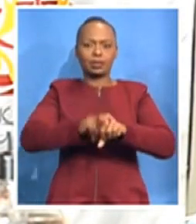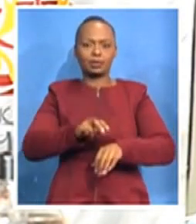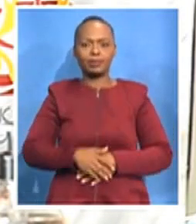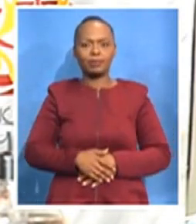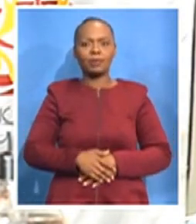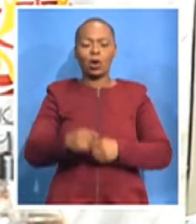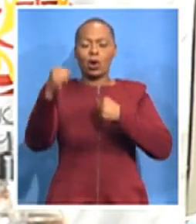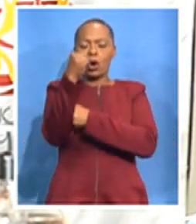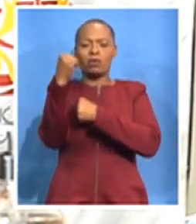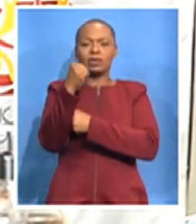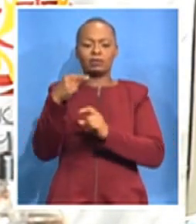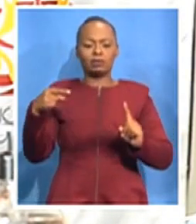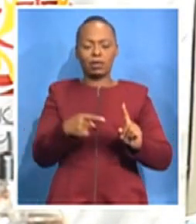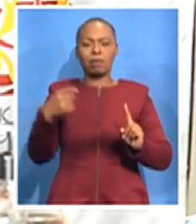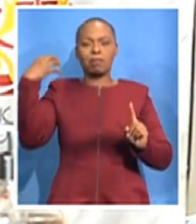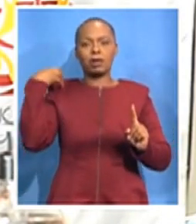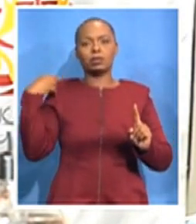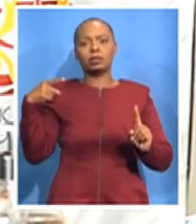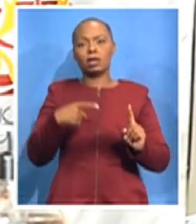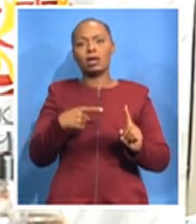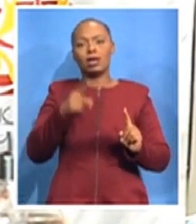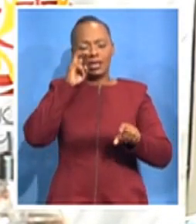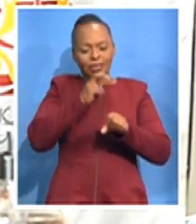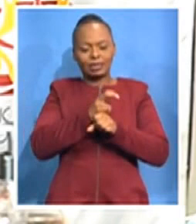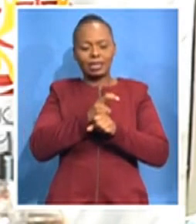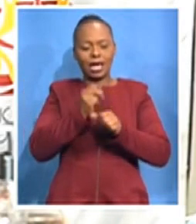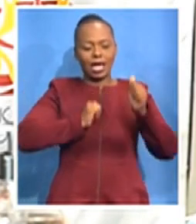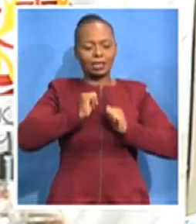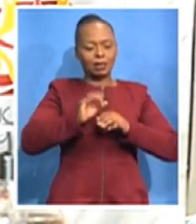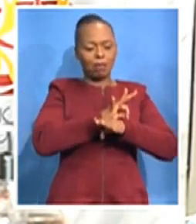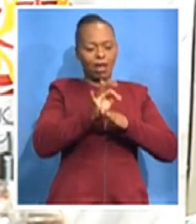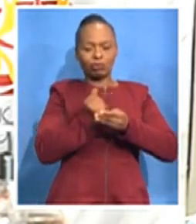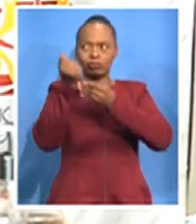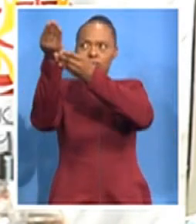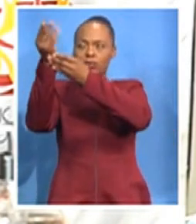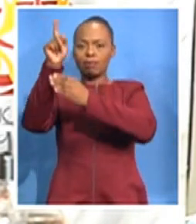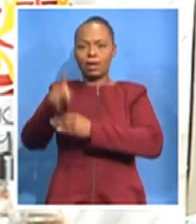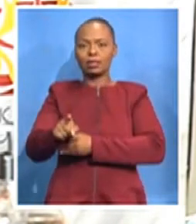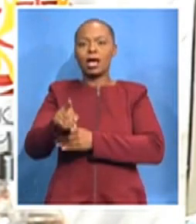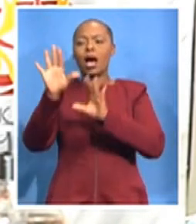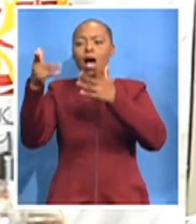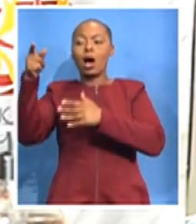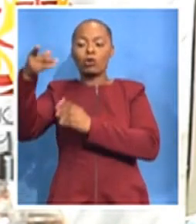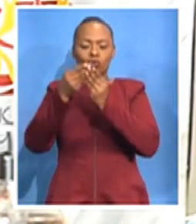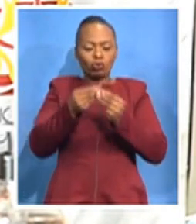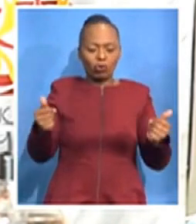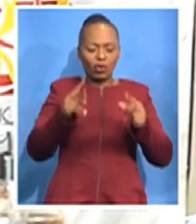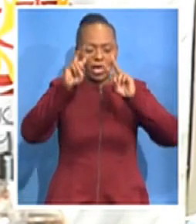action plan on how the affected hospitals will address the issues that were raised during the inspections.